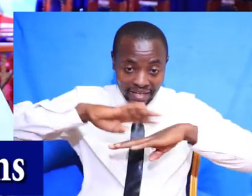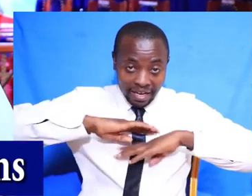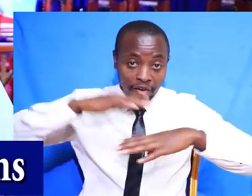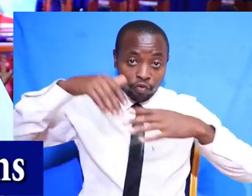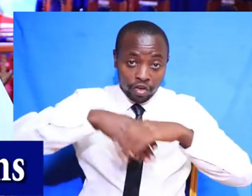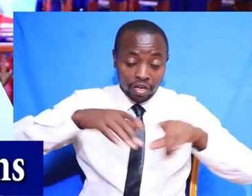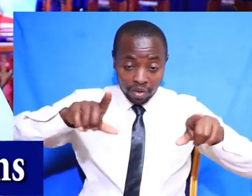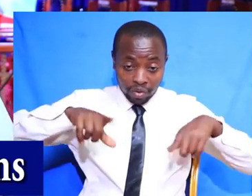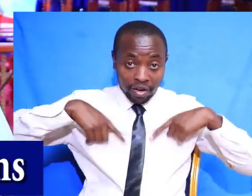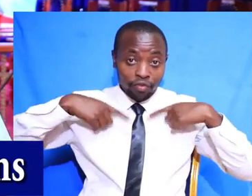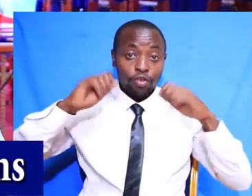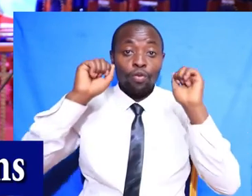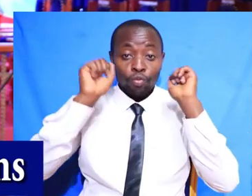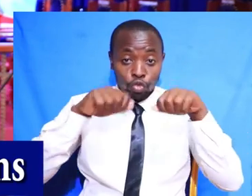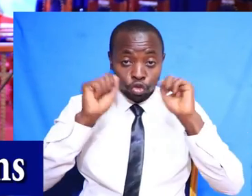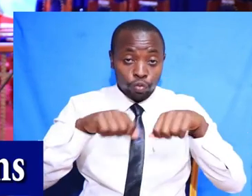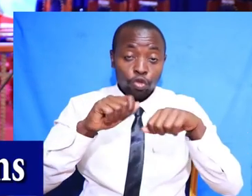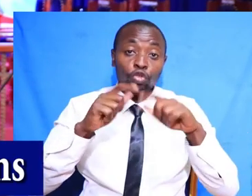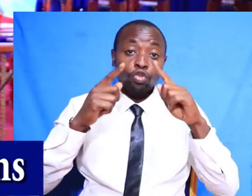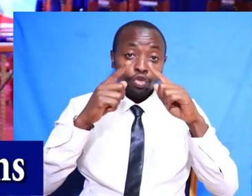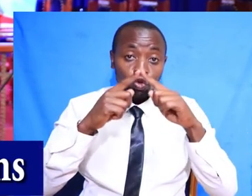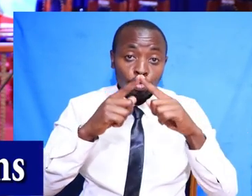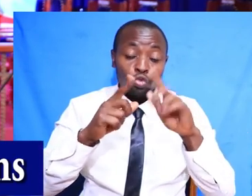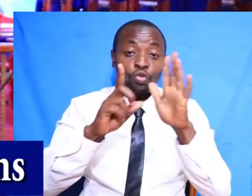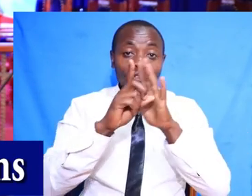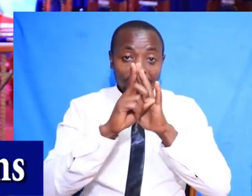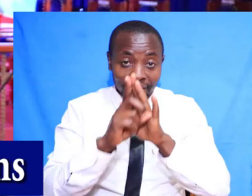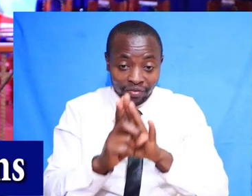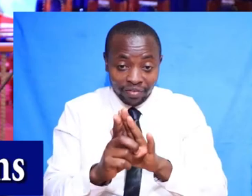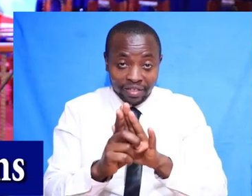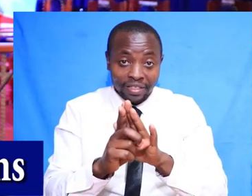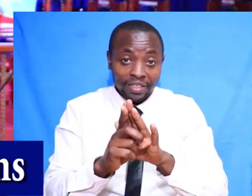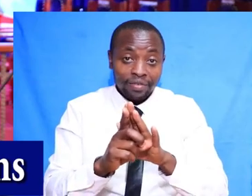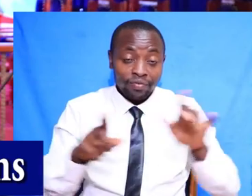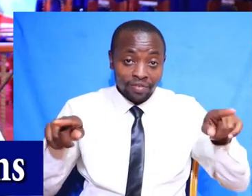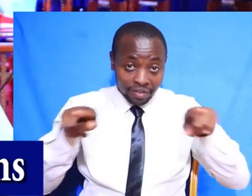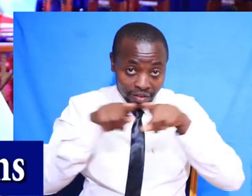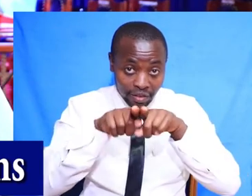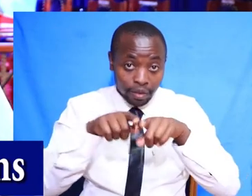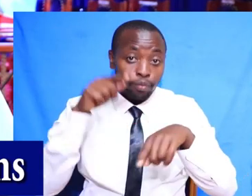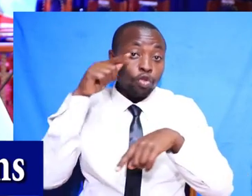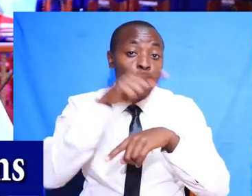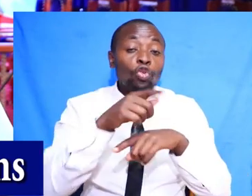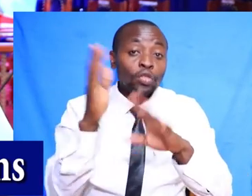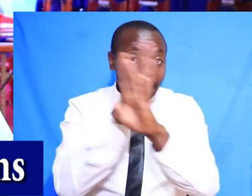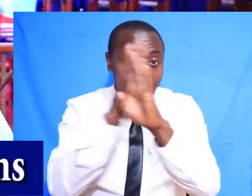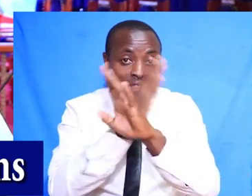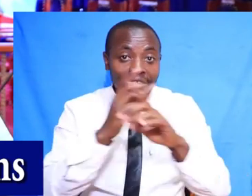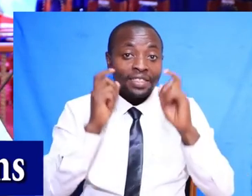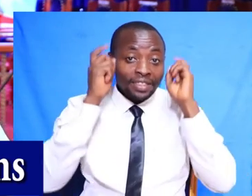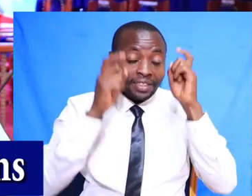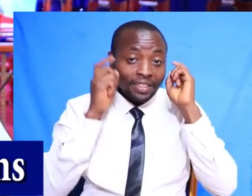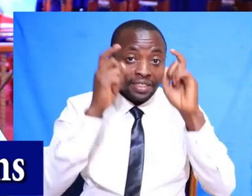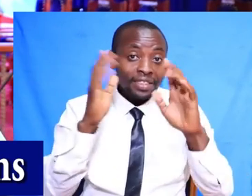lives, we shall be able to overcome even those hidden sins. They